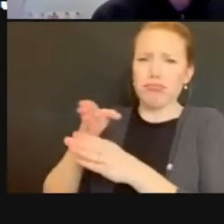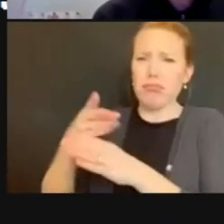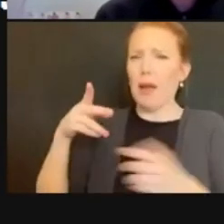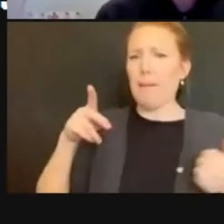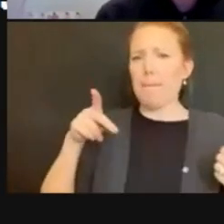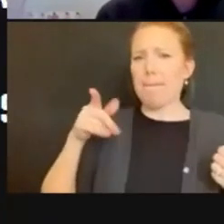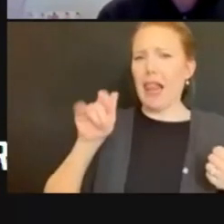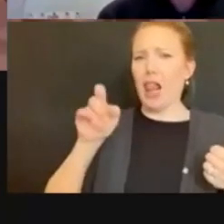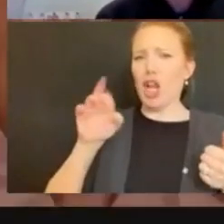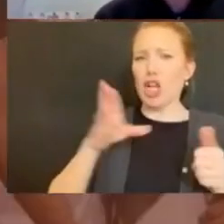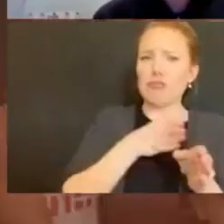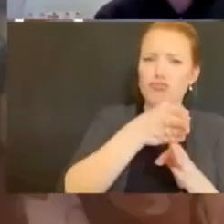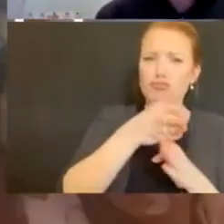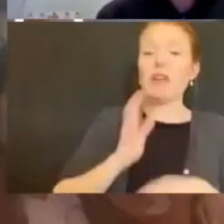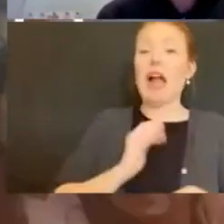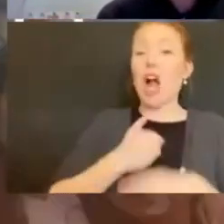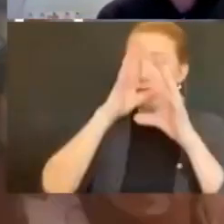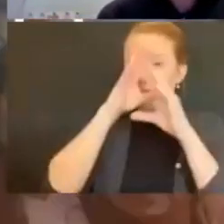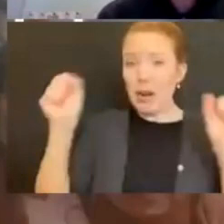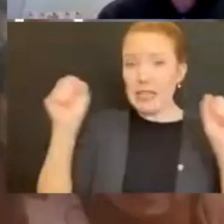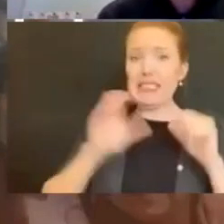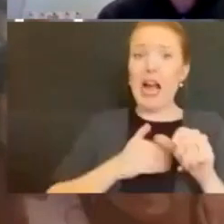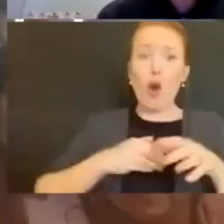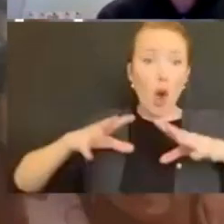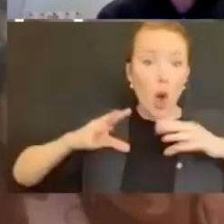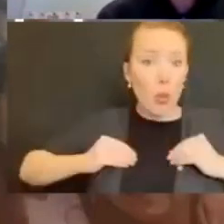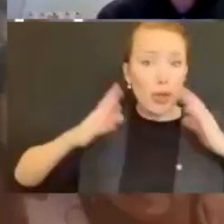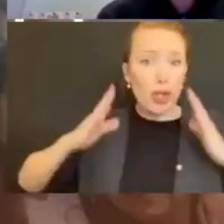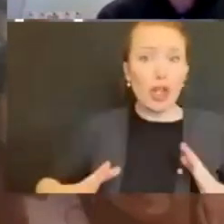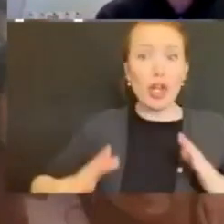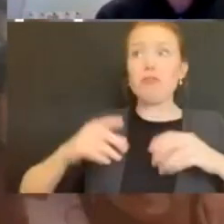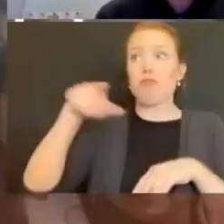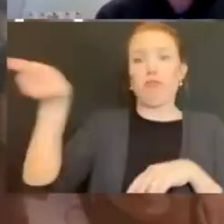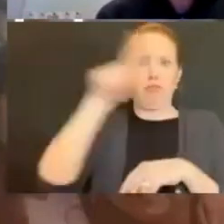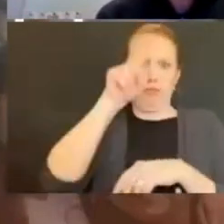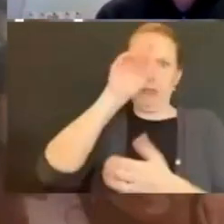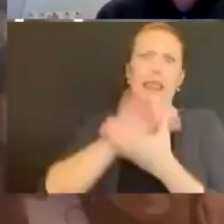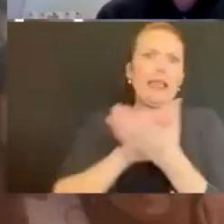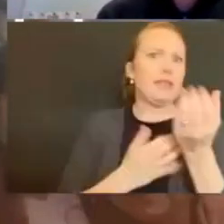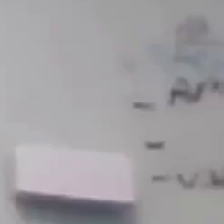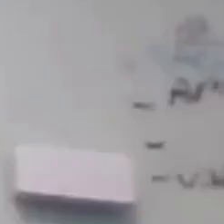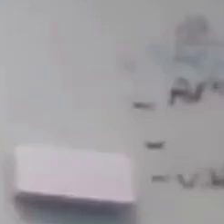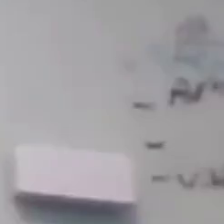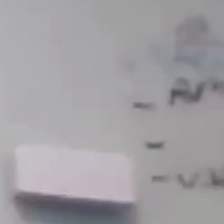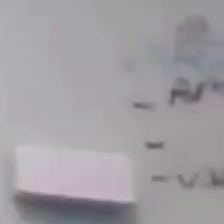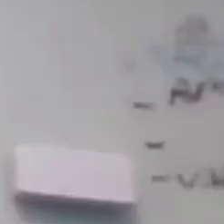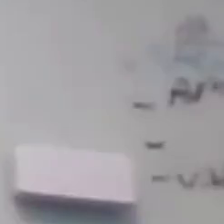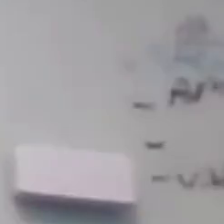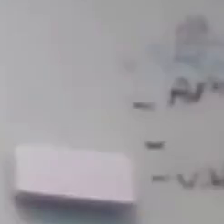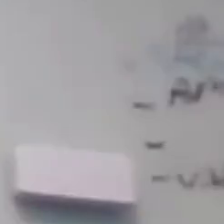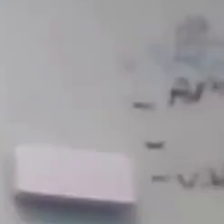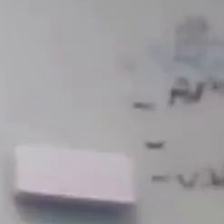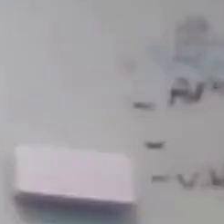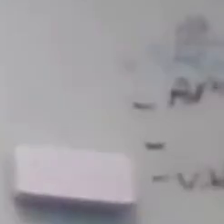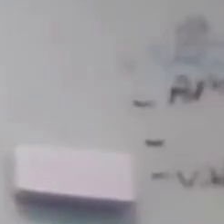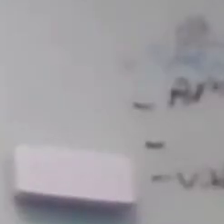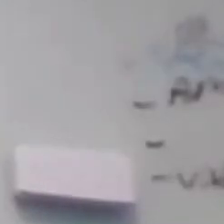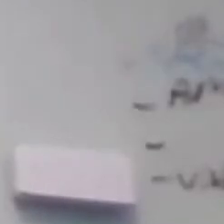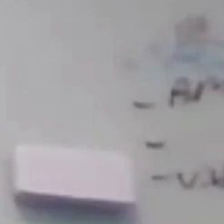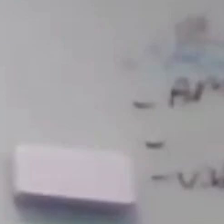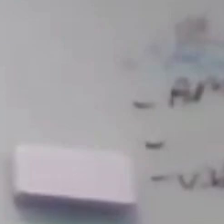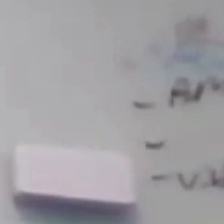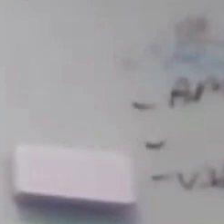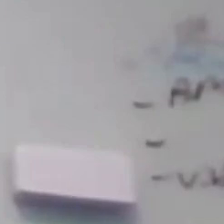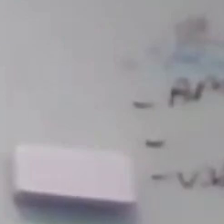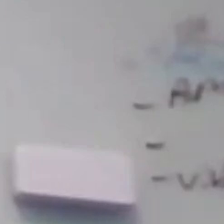that from our president, our owner down, really truly believes in, and we want to be a leader in it. And so you know, that goes